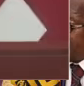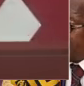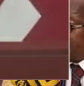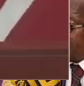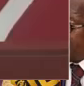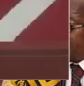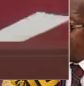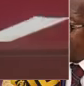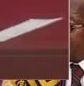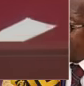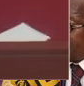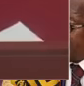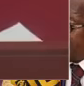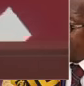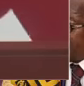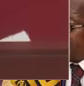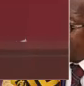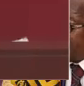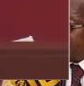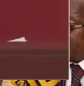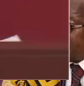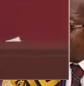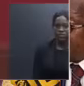from His Excellency the President.